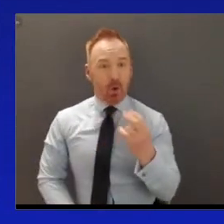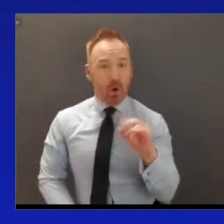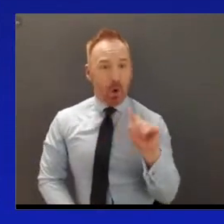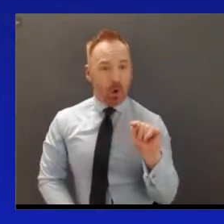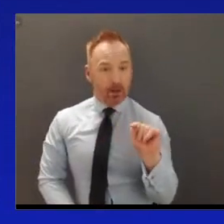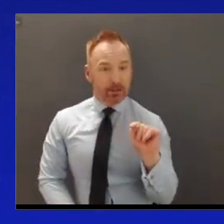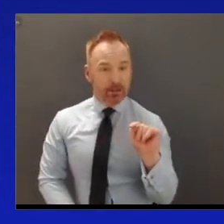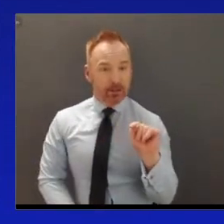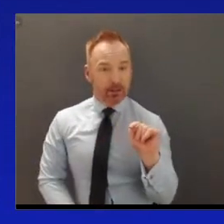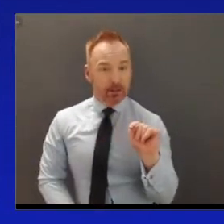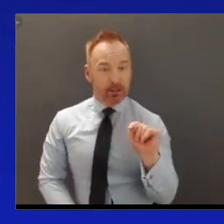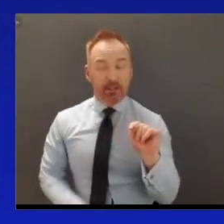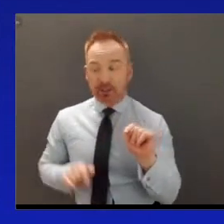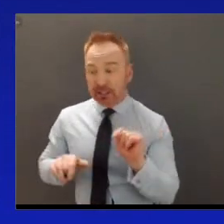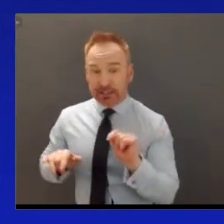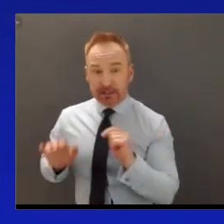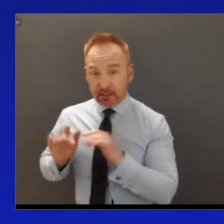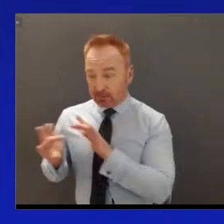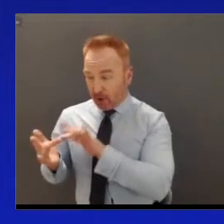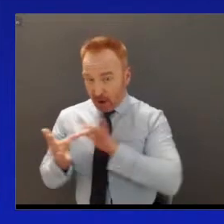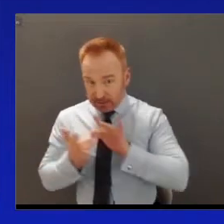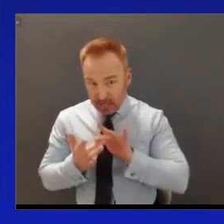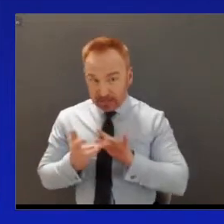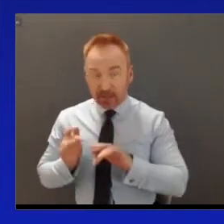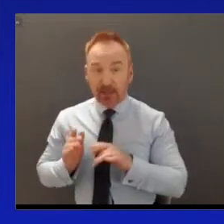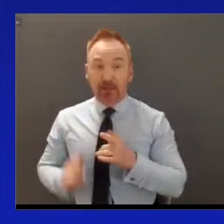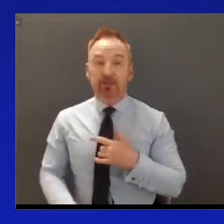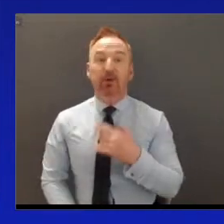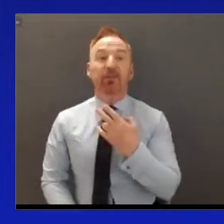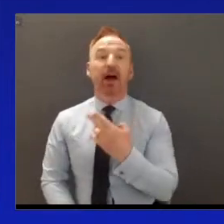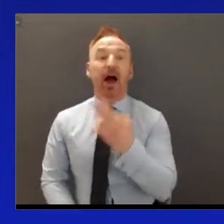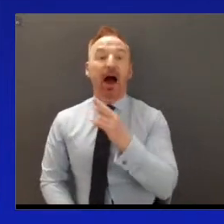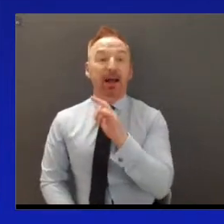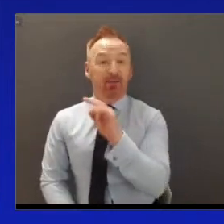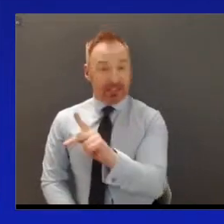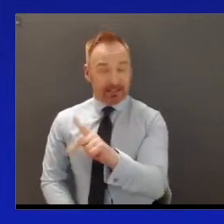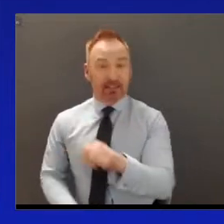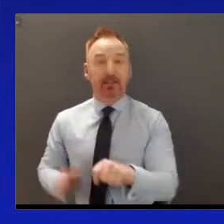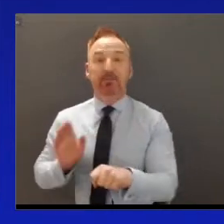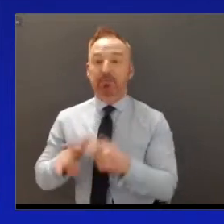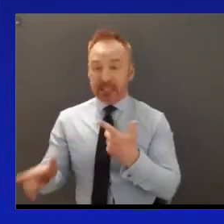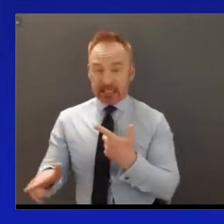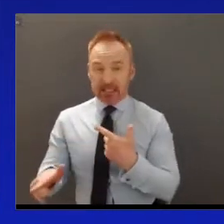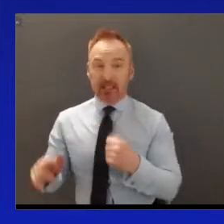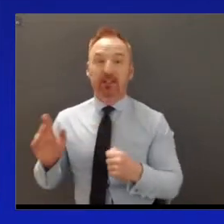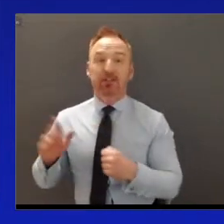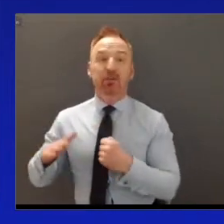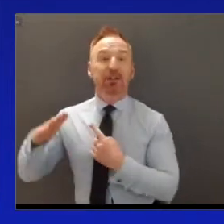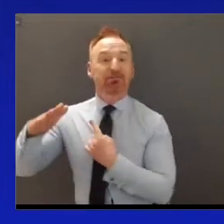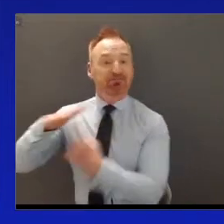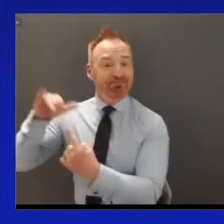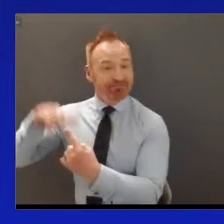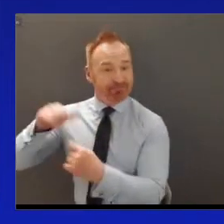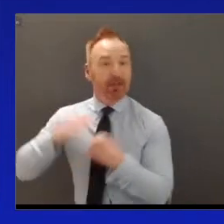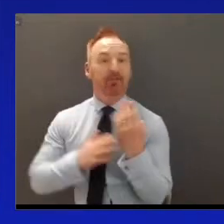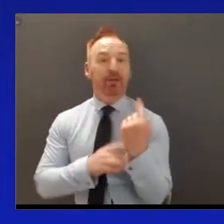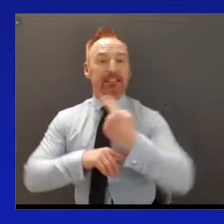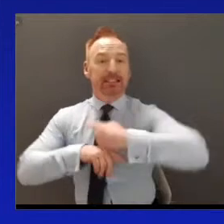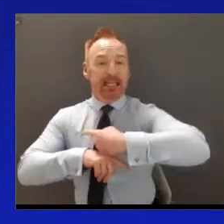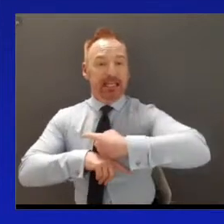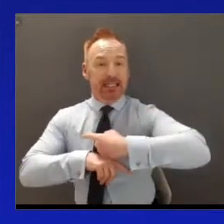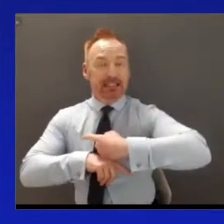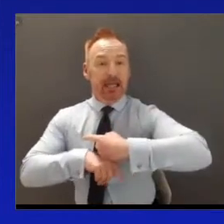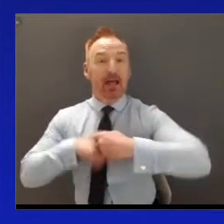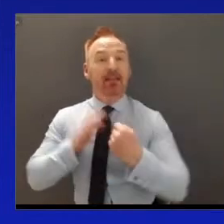those high-risk contacts to be excluded for the 14 days. That 14 days is the incubation period. And so